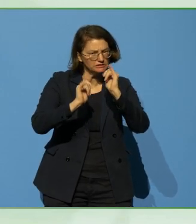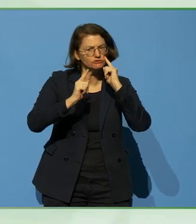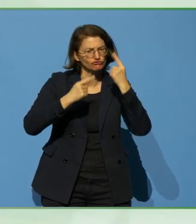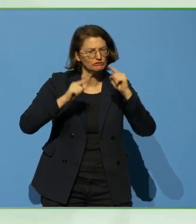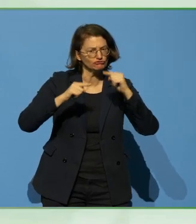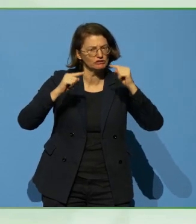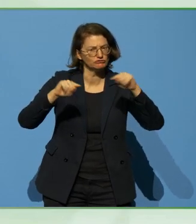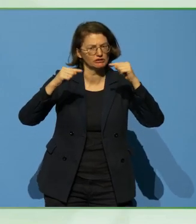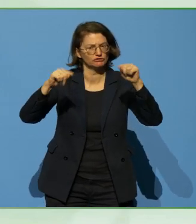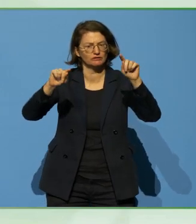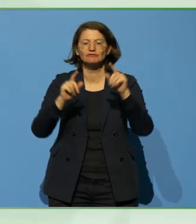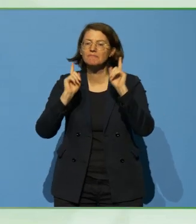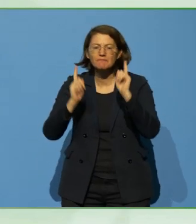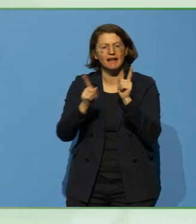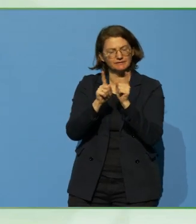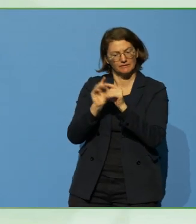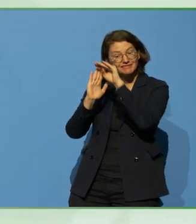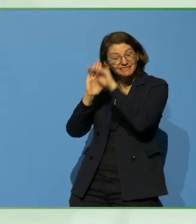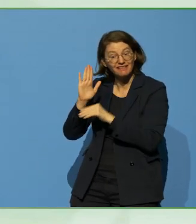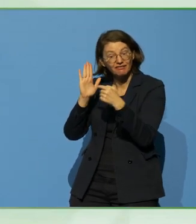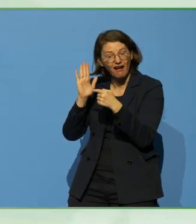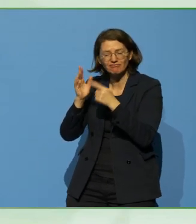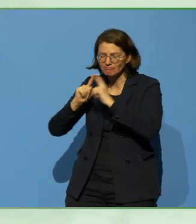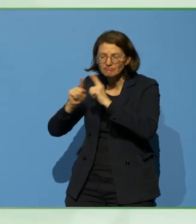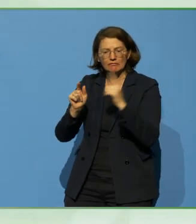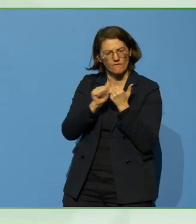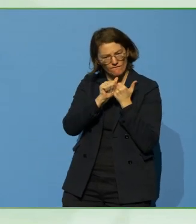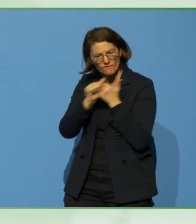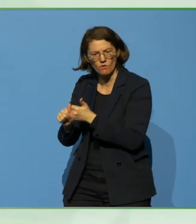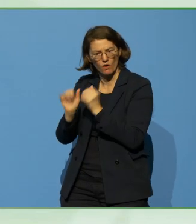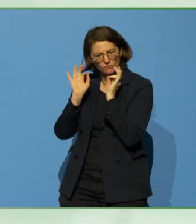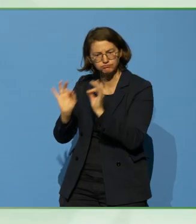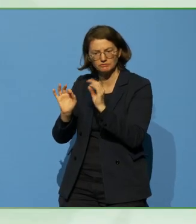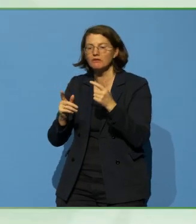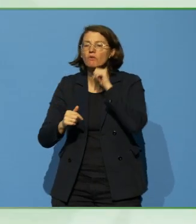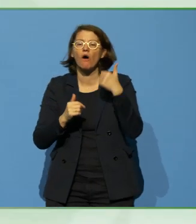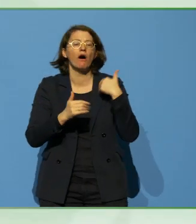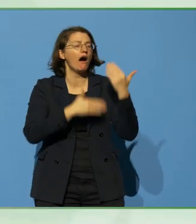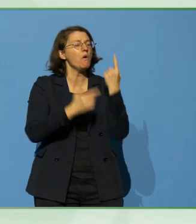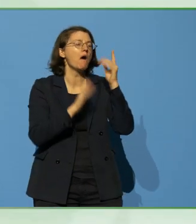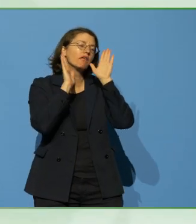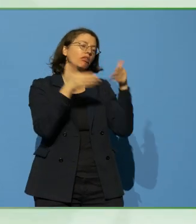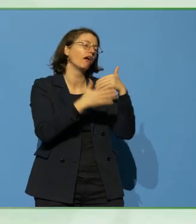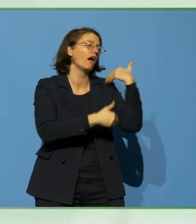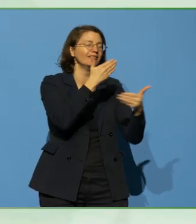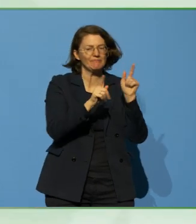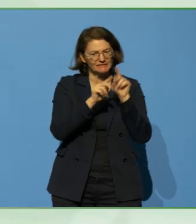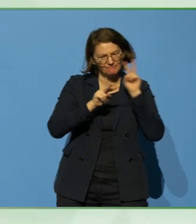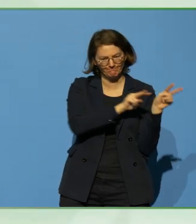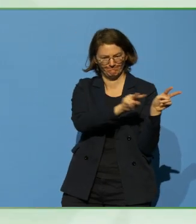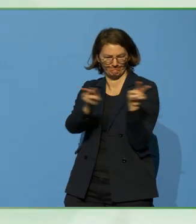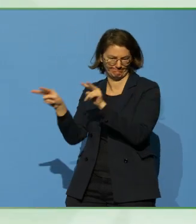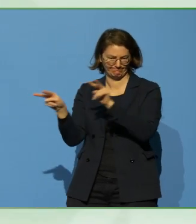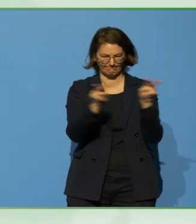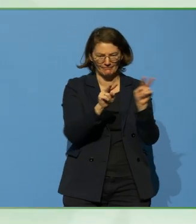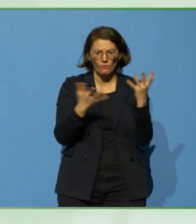happen, and internet can then go down, and the electricity can go away, and we still need money for that. And I try to look